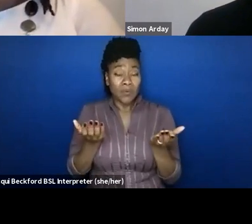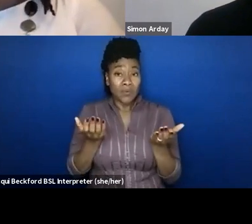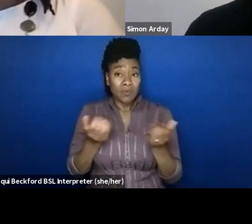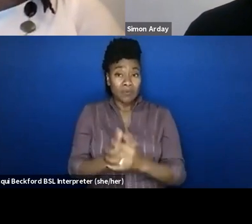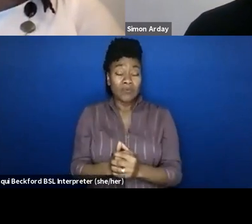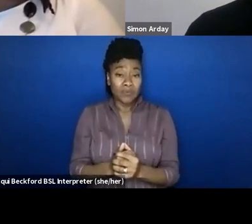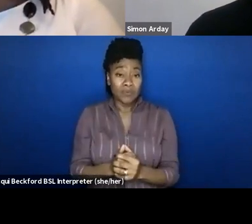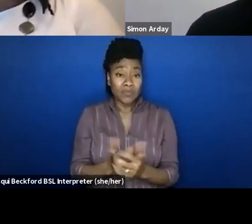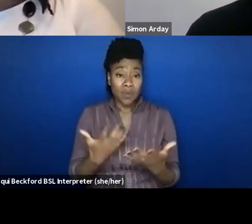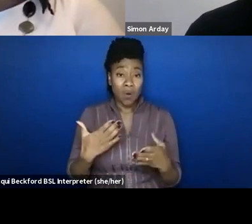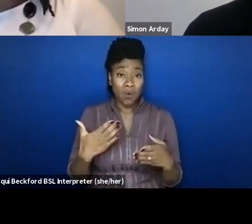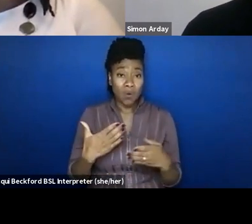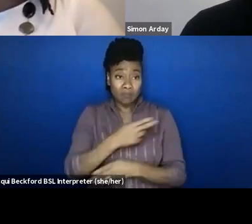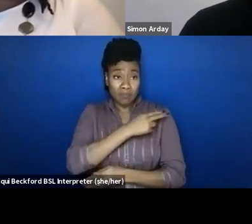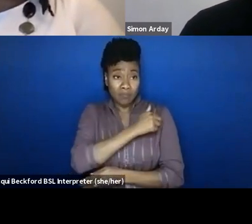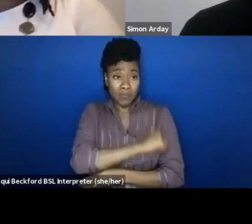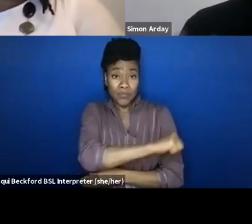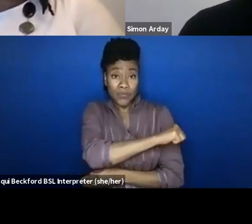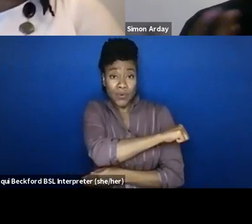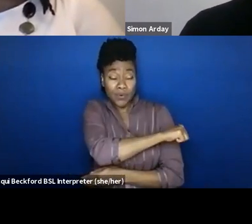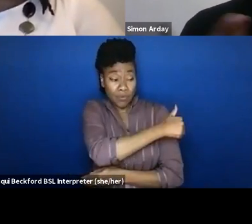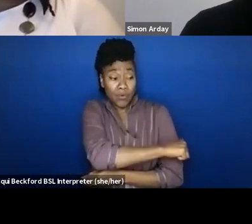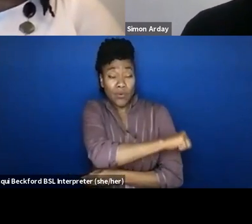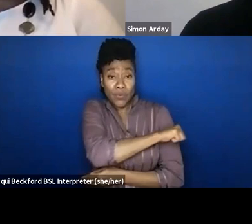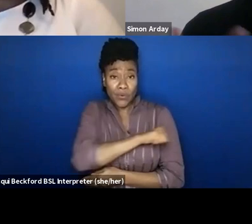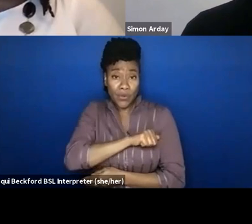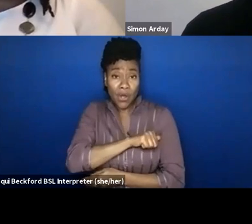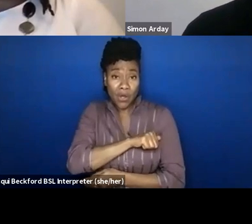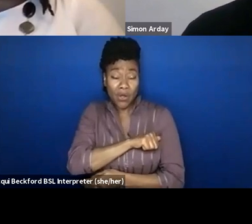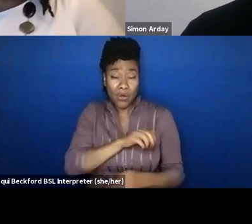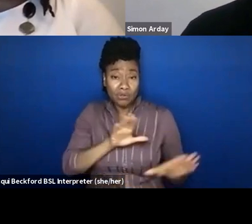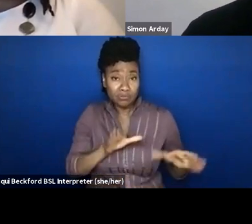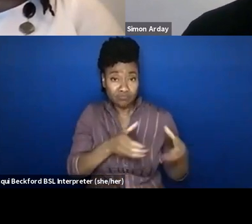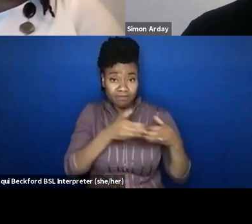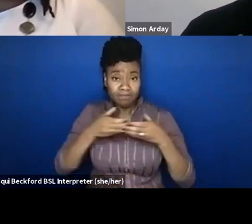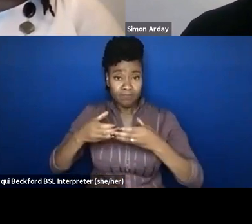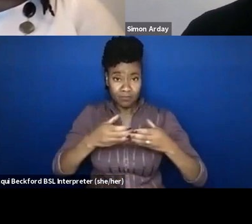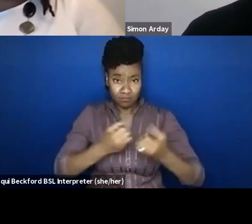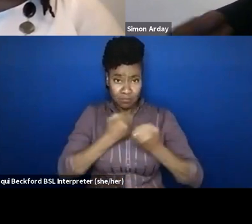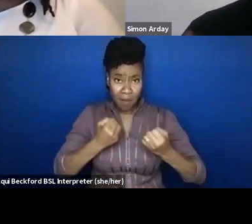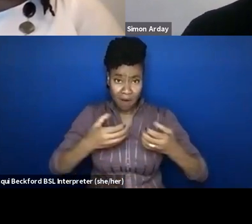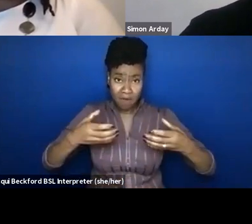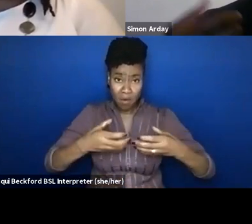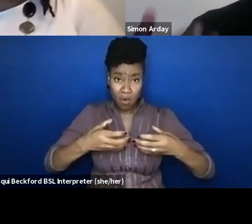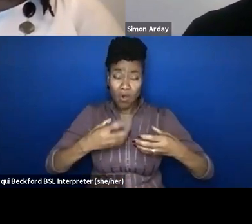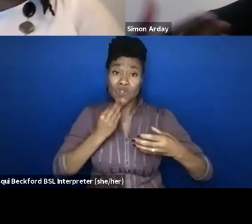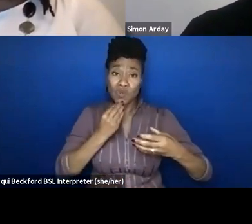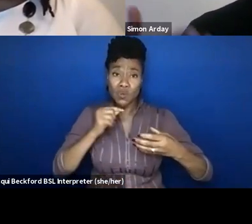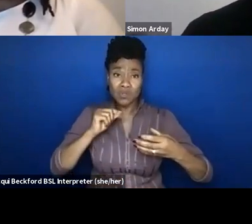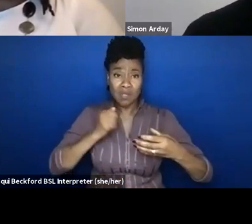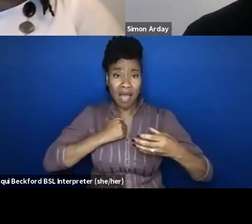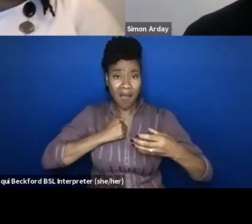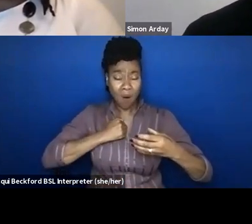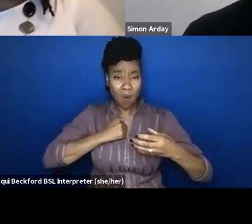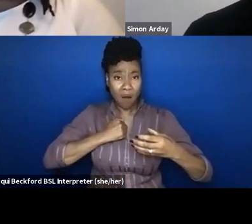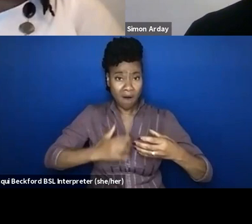as a wider workforce, to use that collective voice in a way that kind of brings issues like